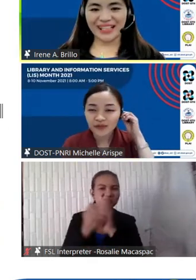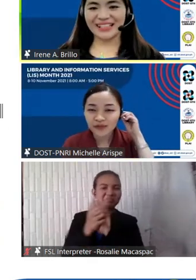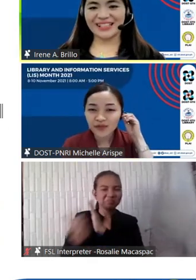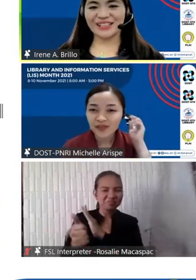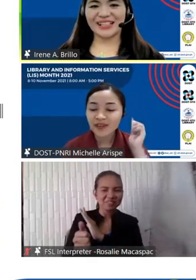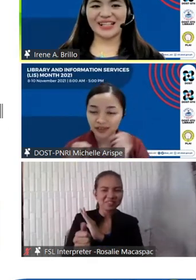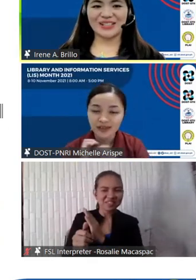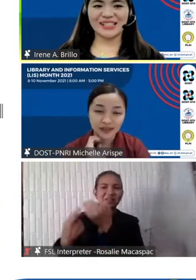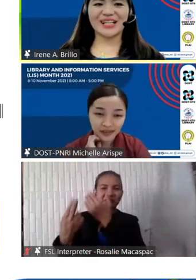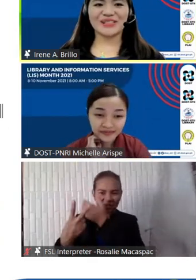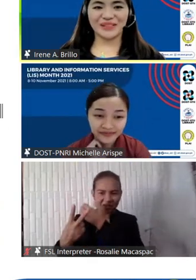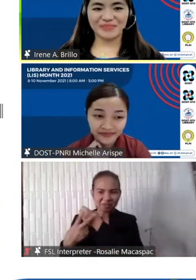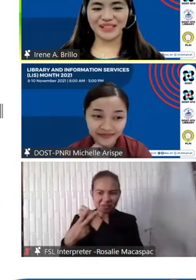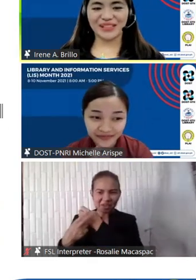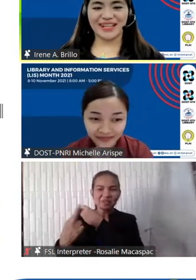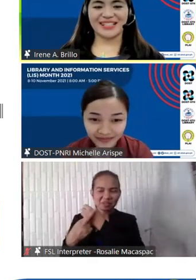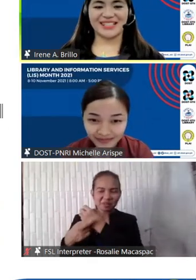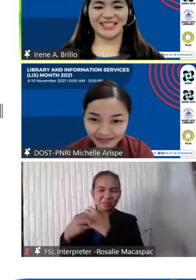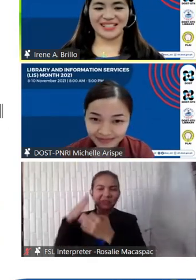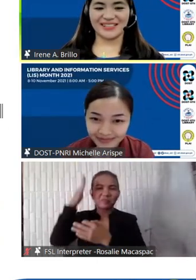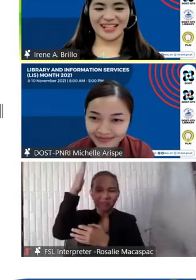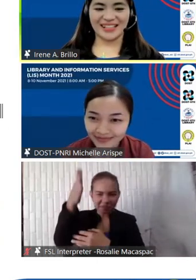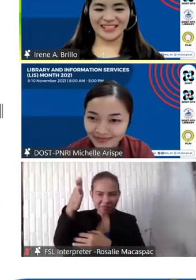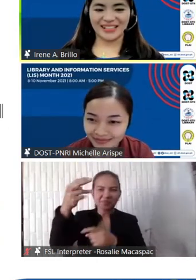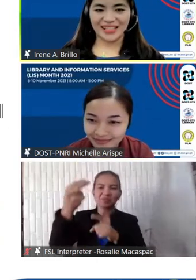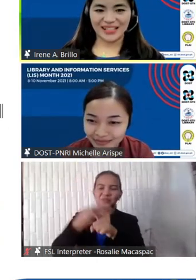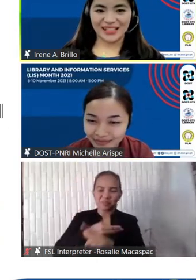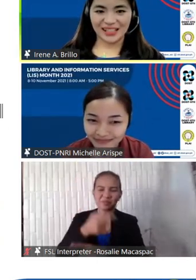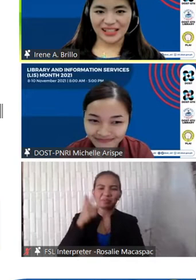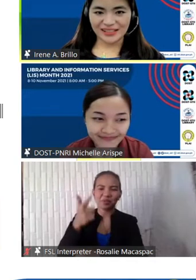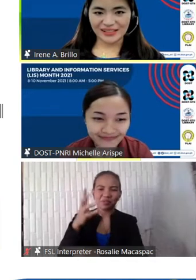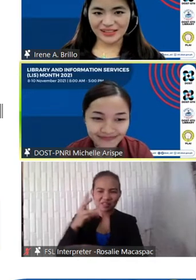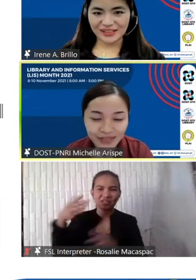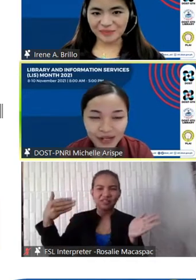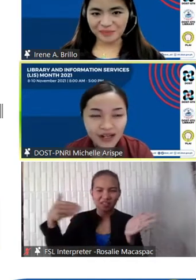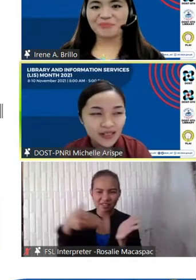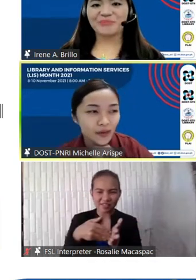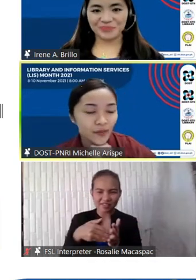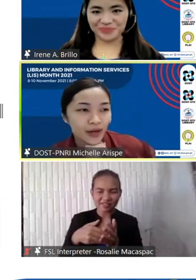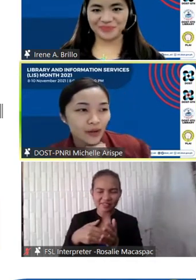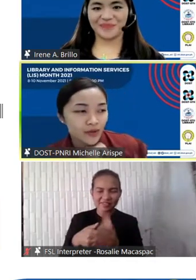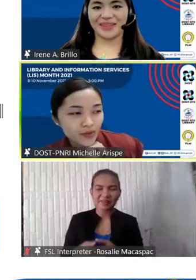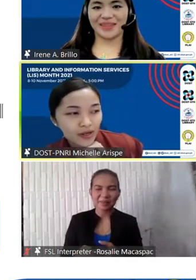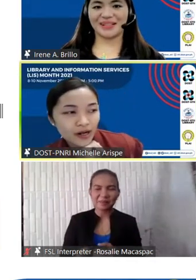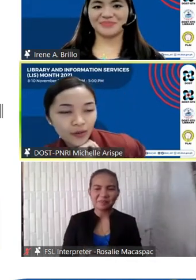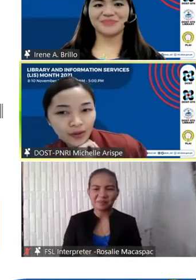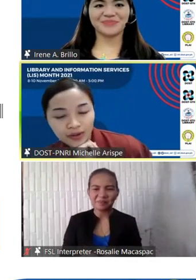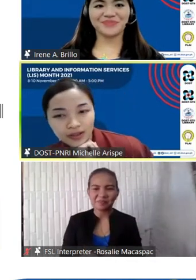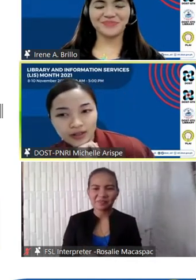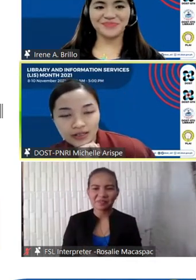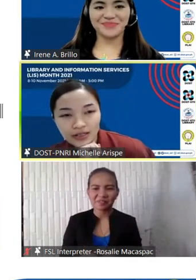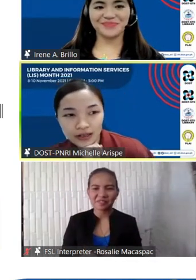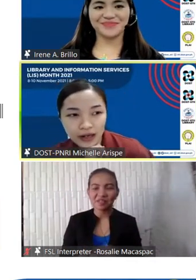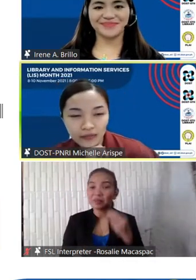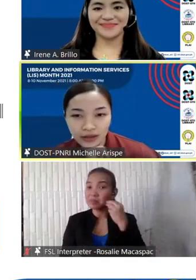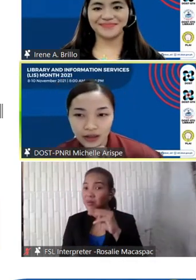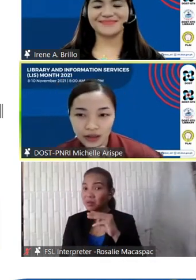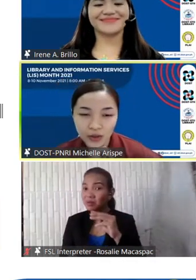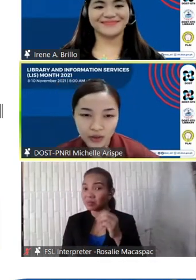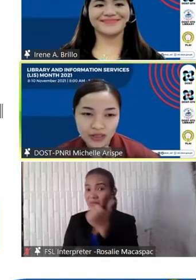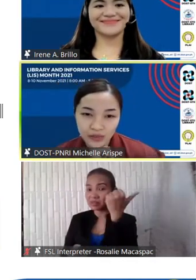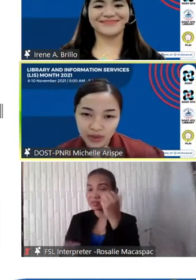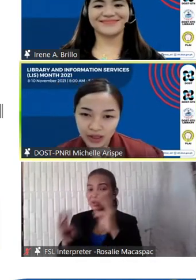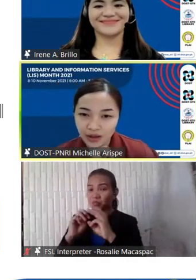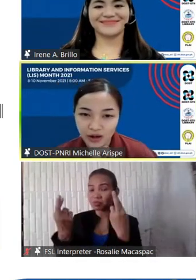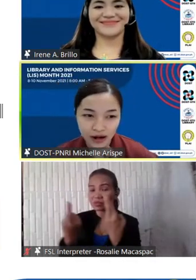pwede po natin itong itanong sa November 26 ulit. Mm-hmm. At saka, ma'am, yung mga webinars din namin